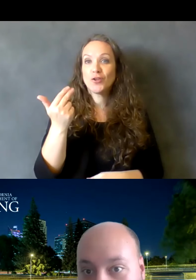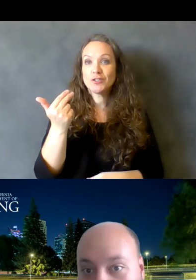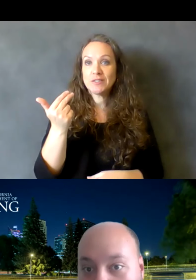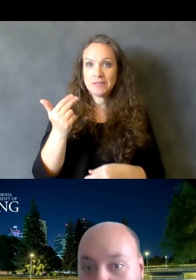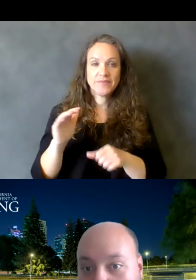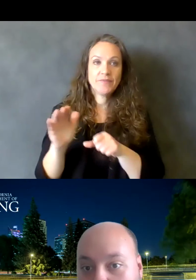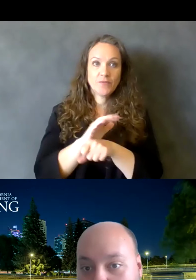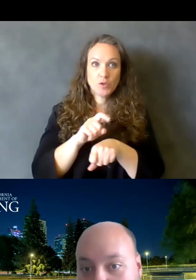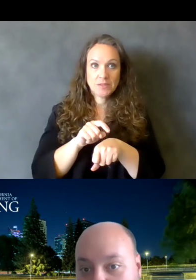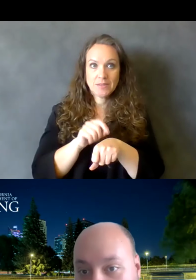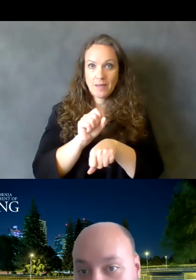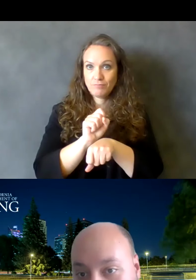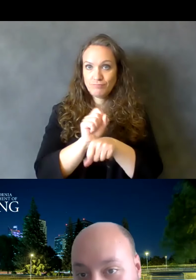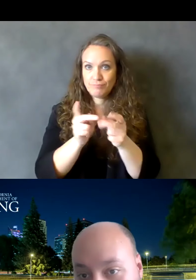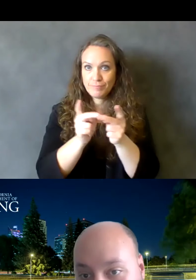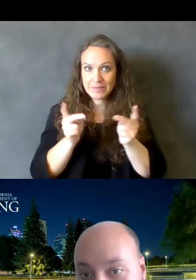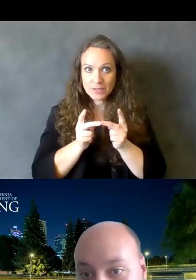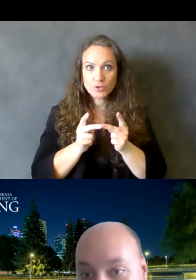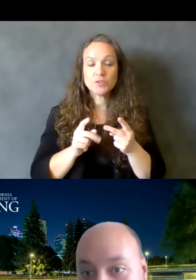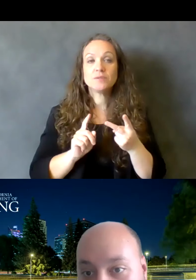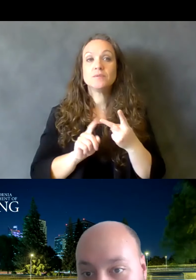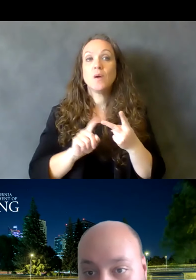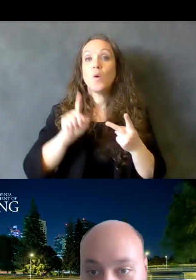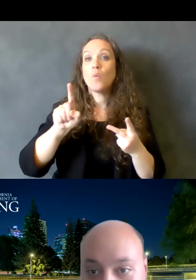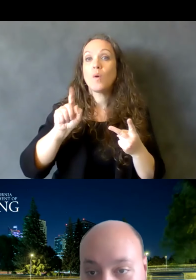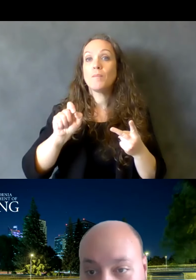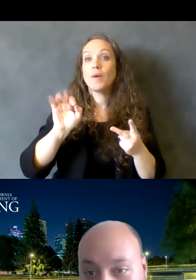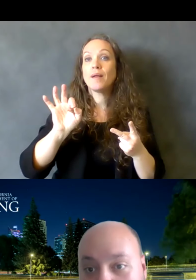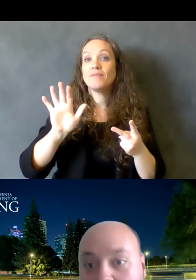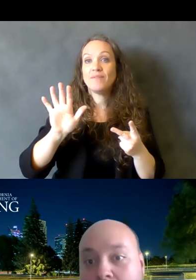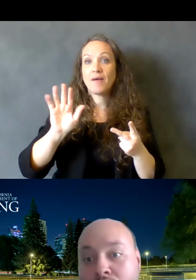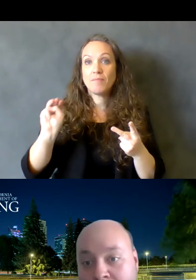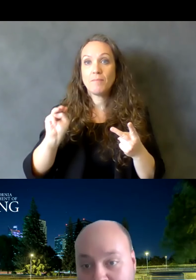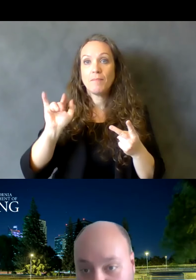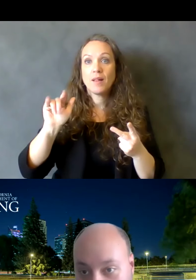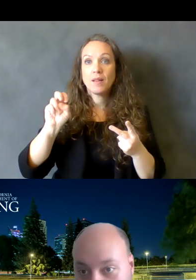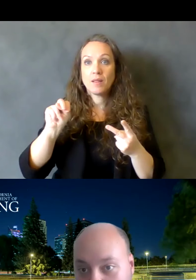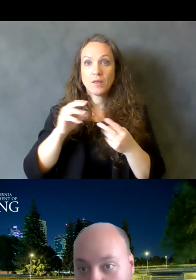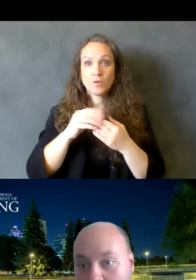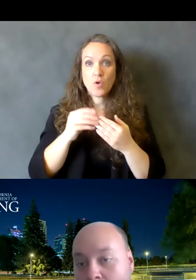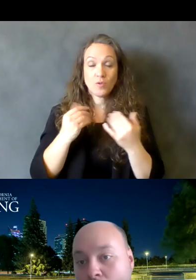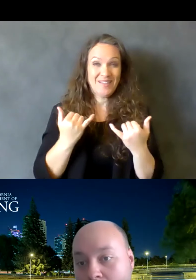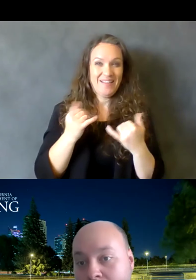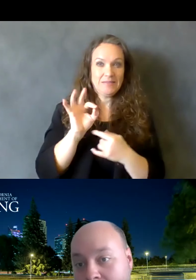positions, $1.95 million in fiscal year 21-22, and